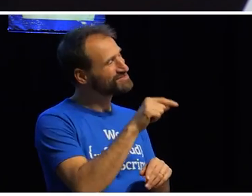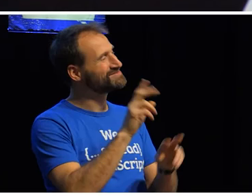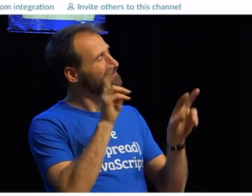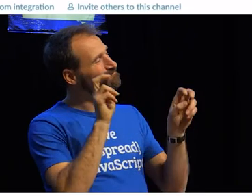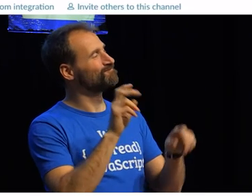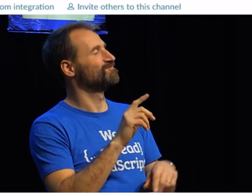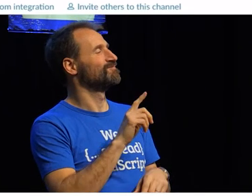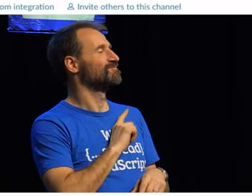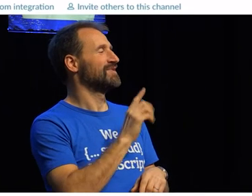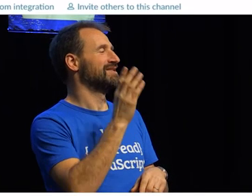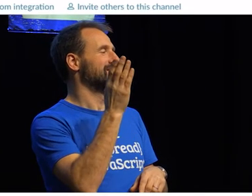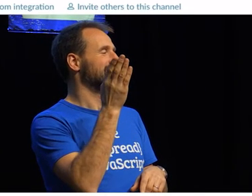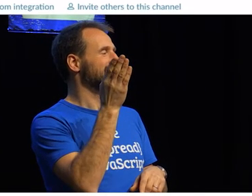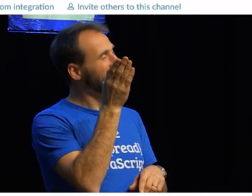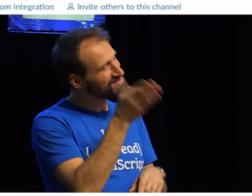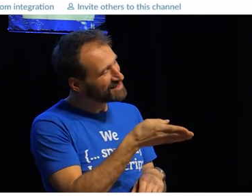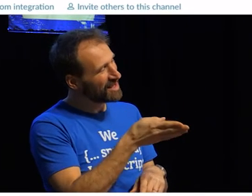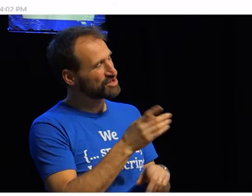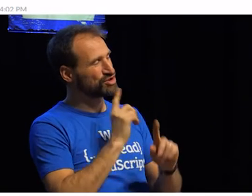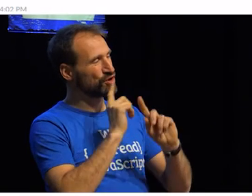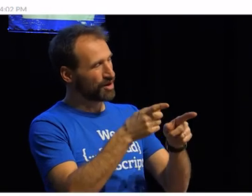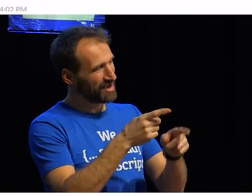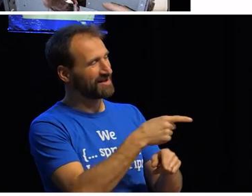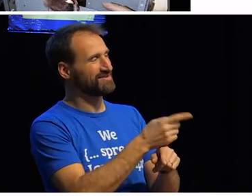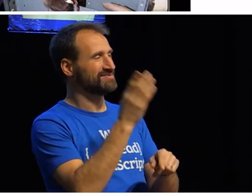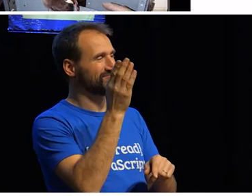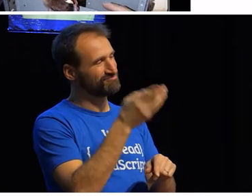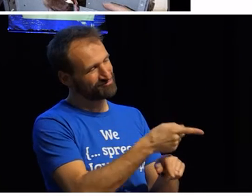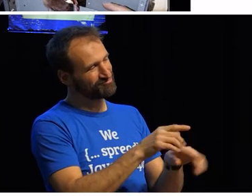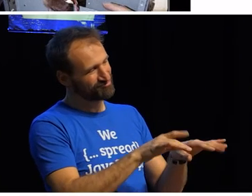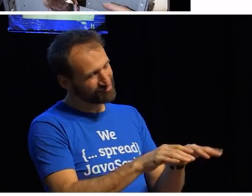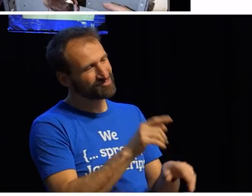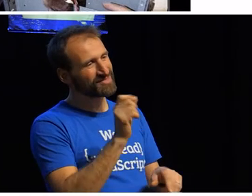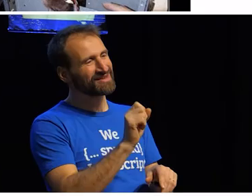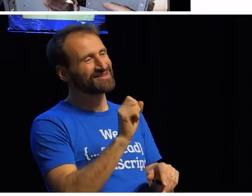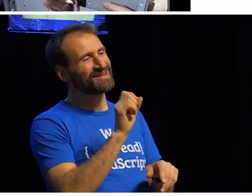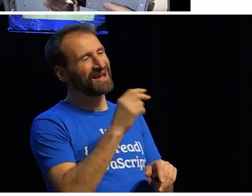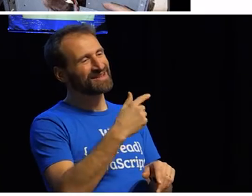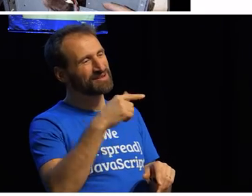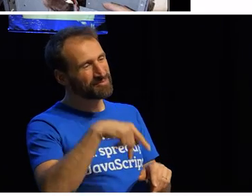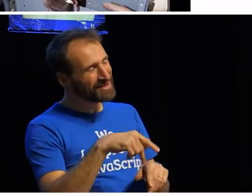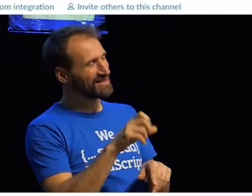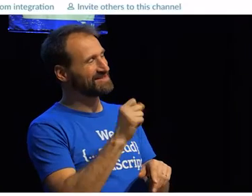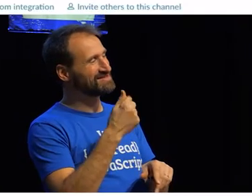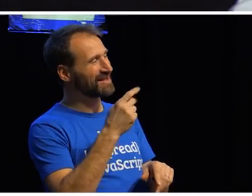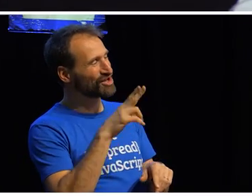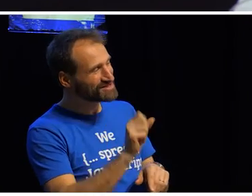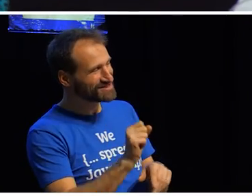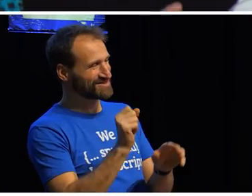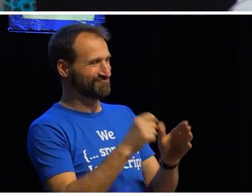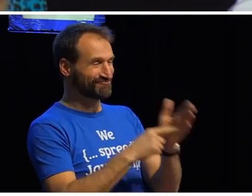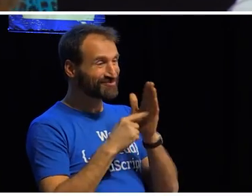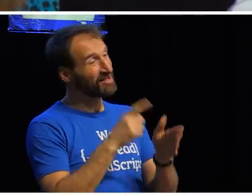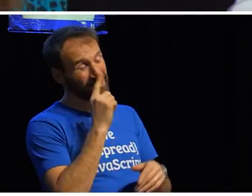It's like a slash command. It's just a type in slash HTTP status. Just So if